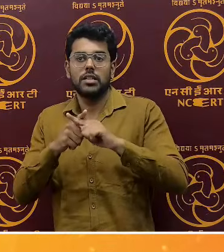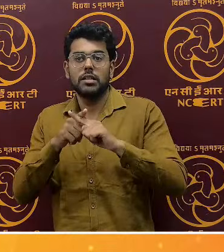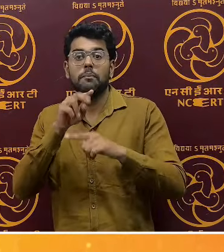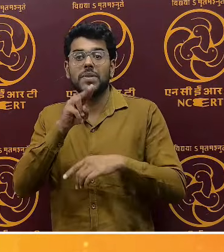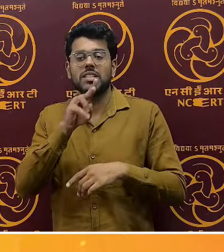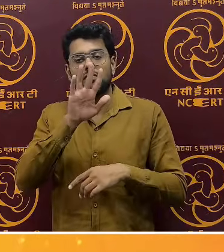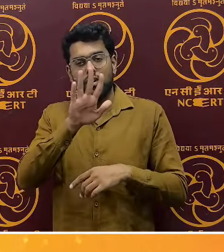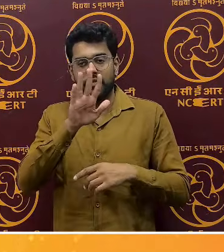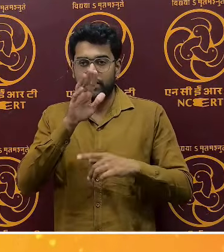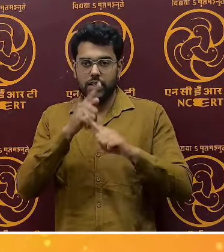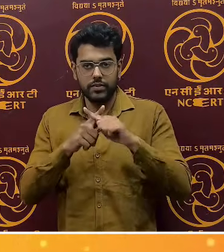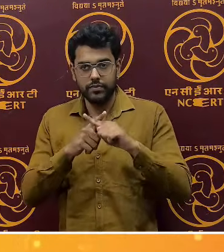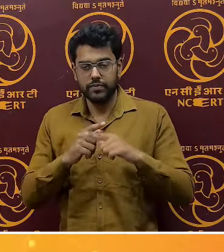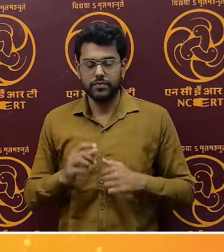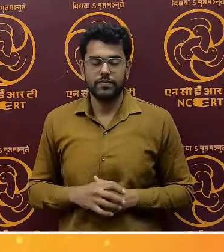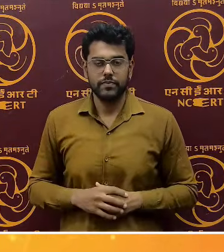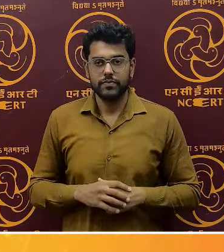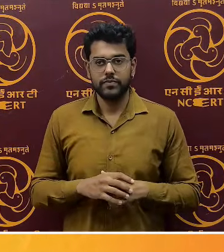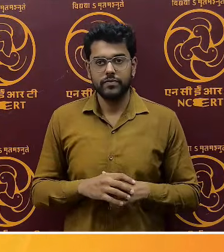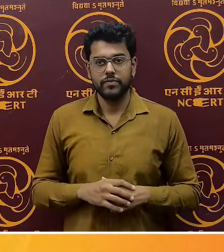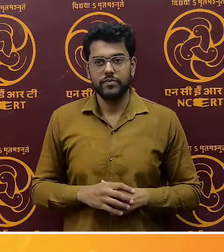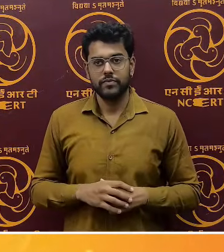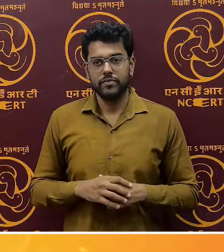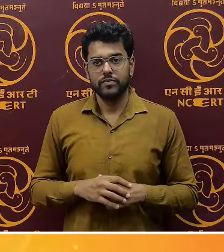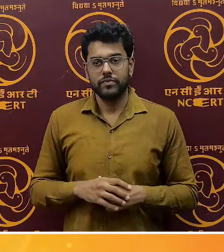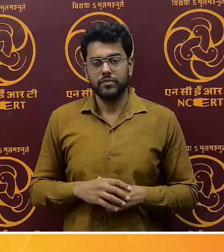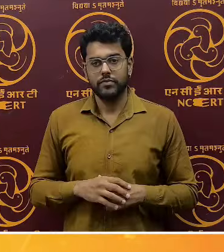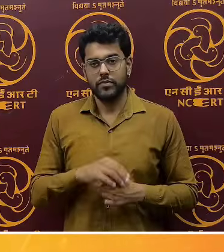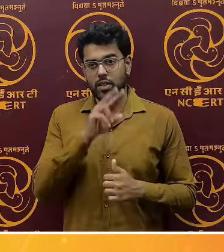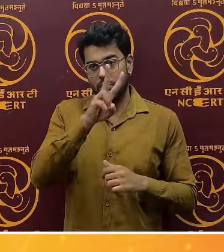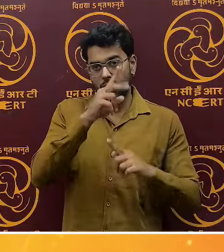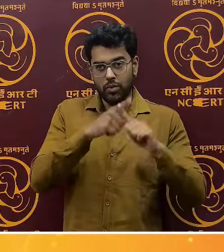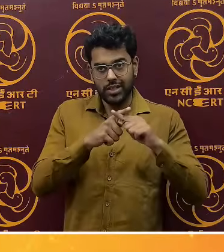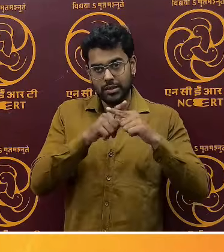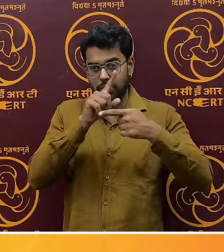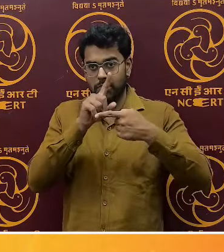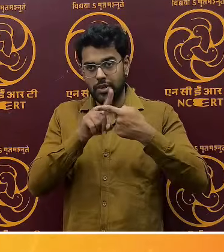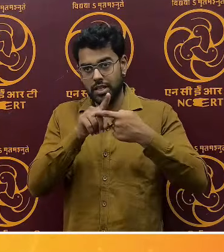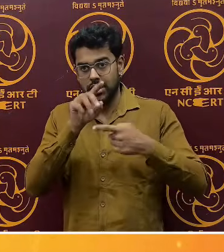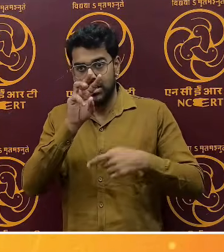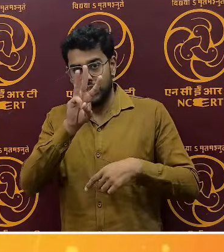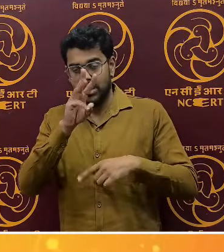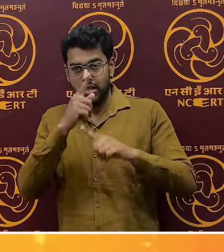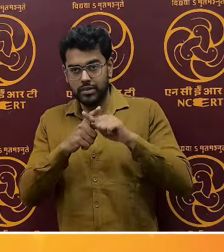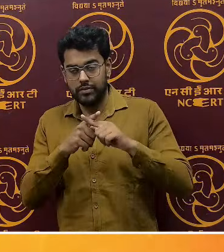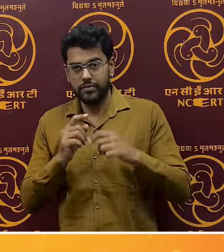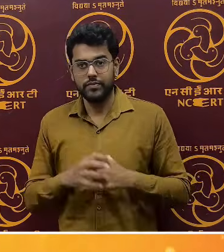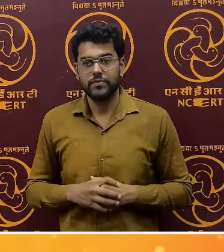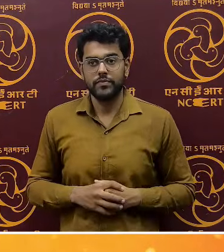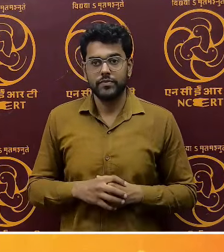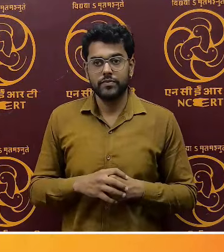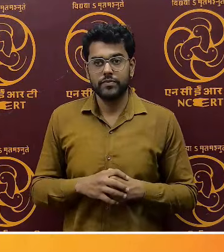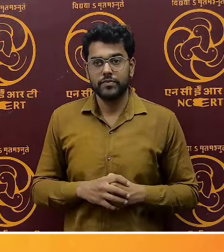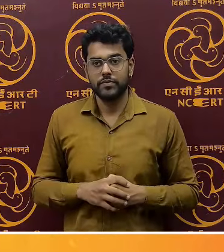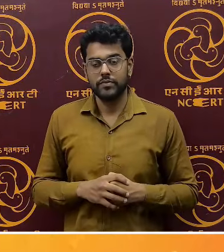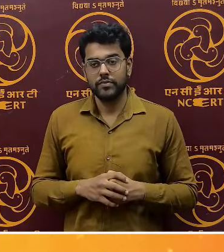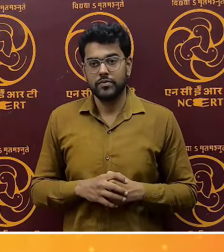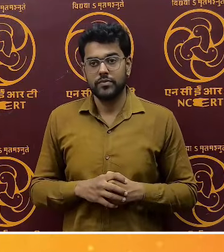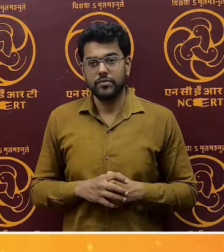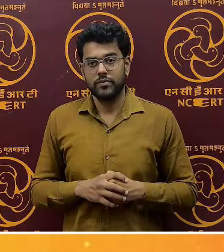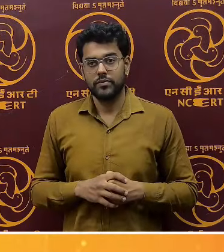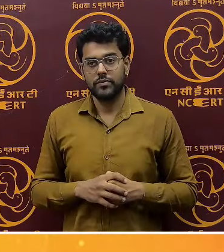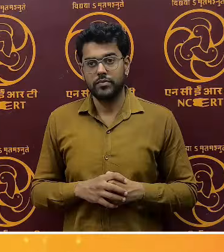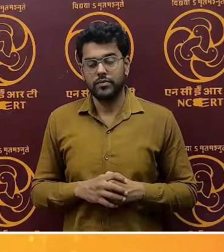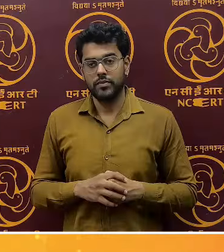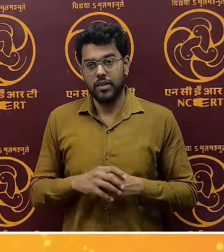5x. 2x plus 3x. I have broken this middle term. Got it. And 3x